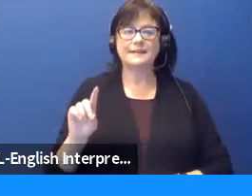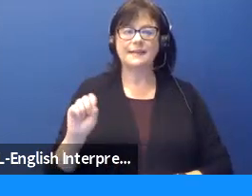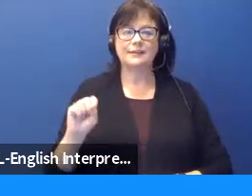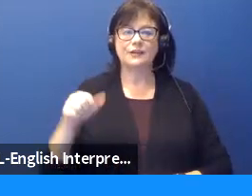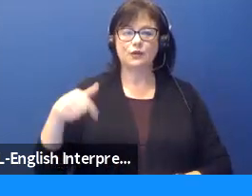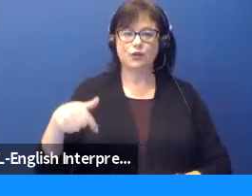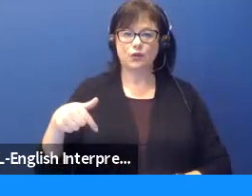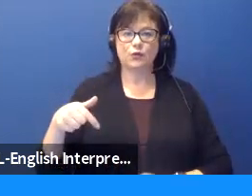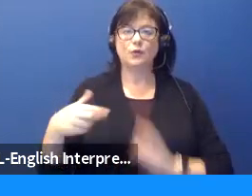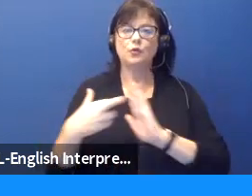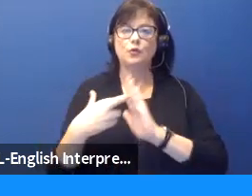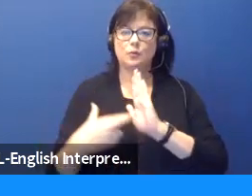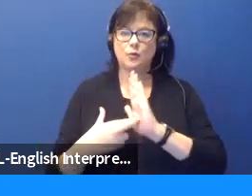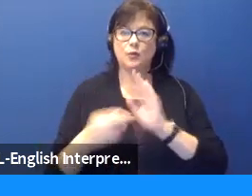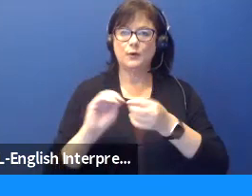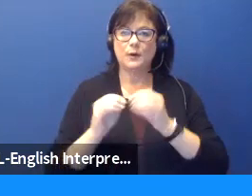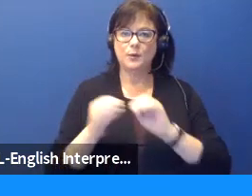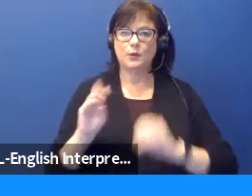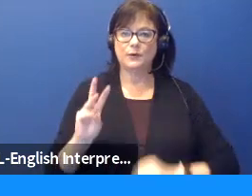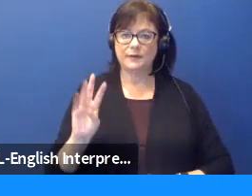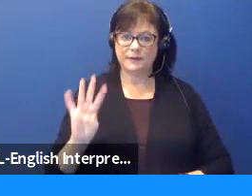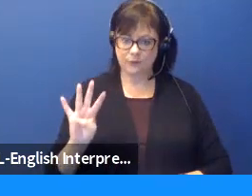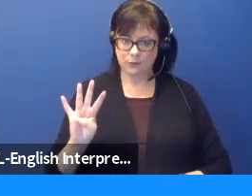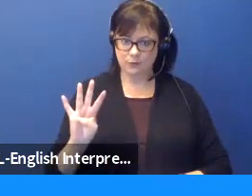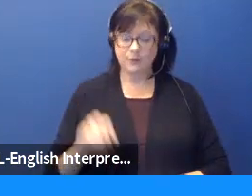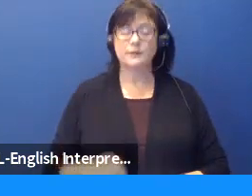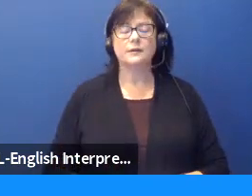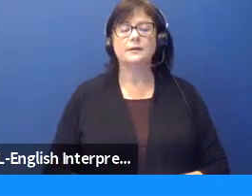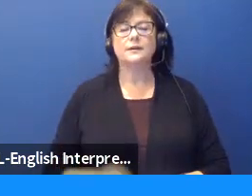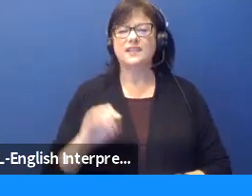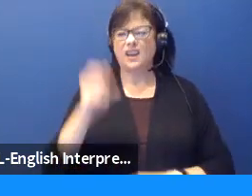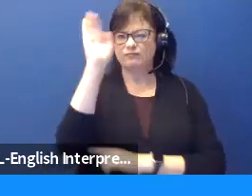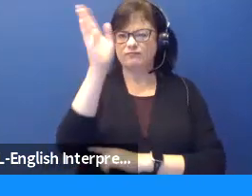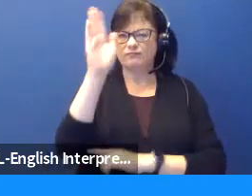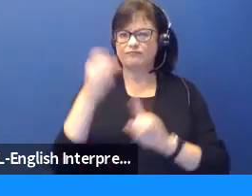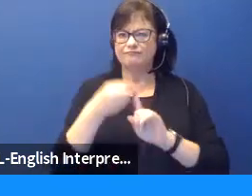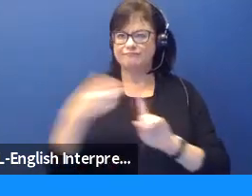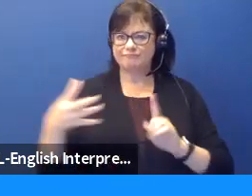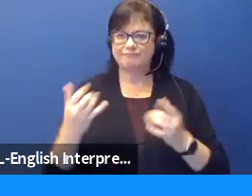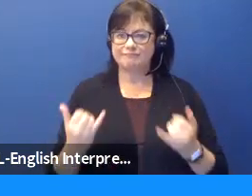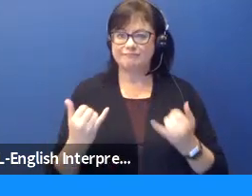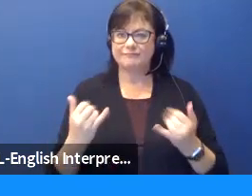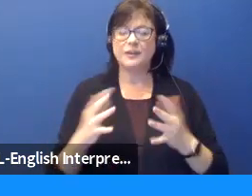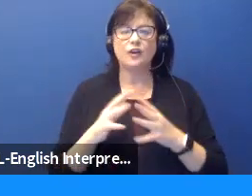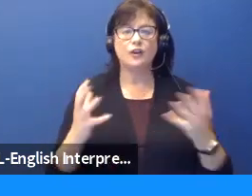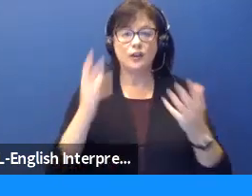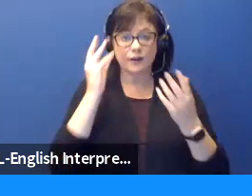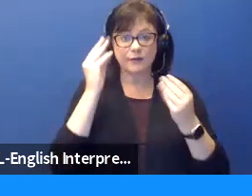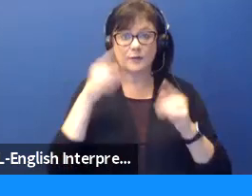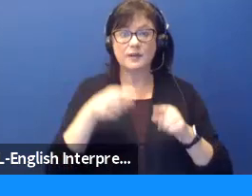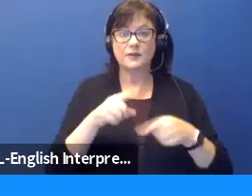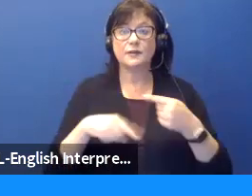DSQ Report 64. It contains a great deal of information about the